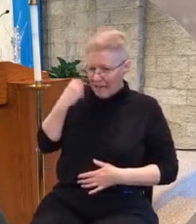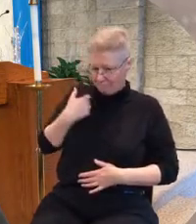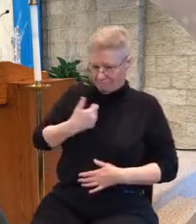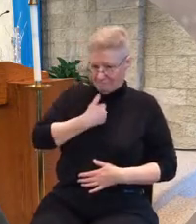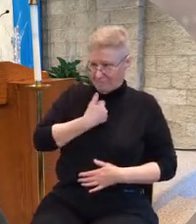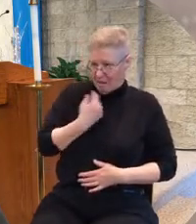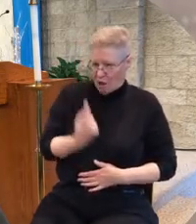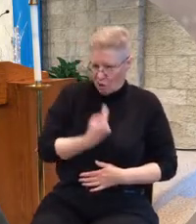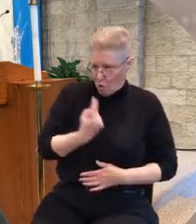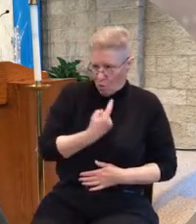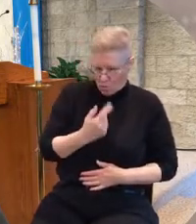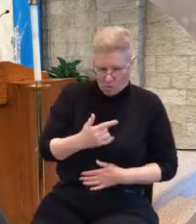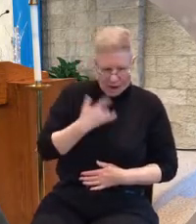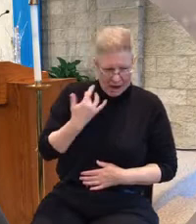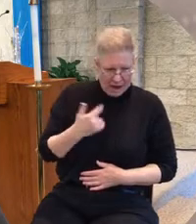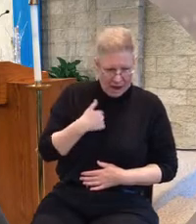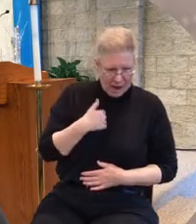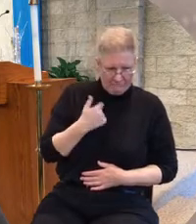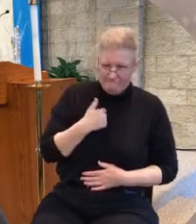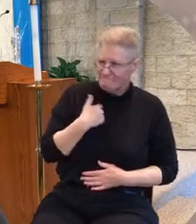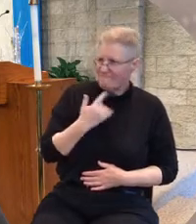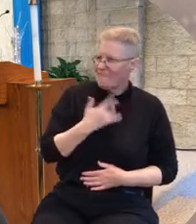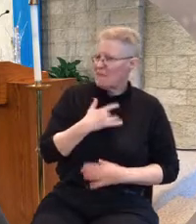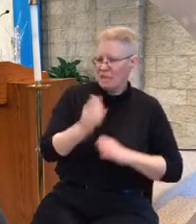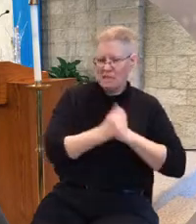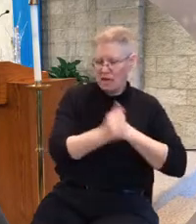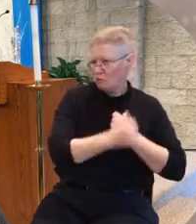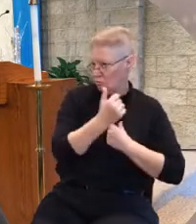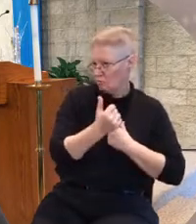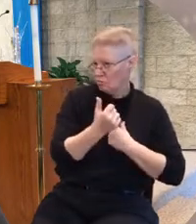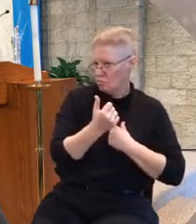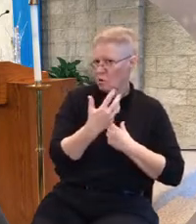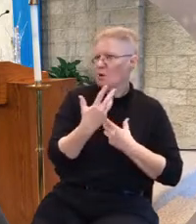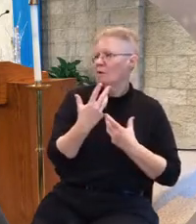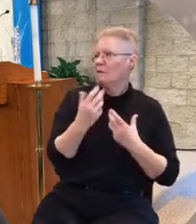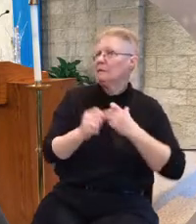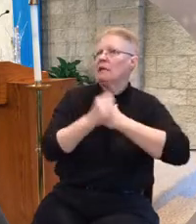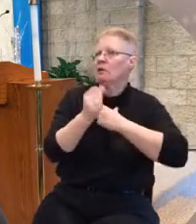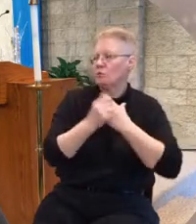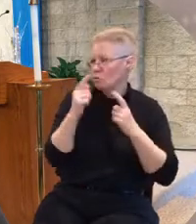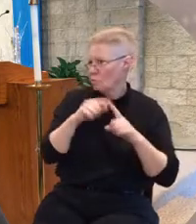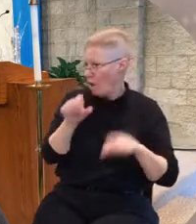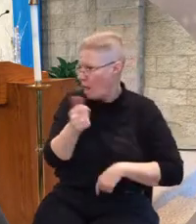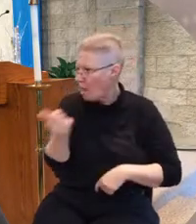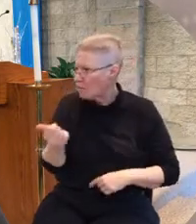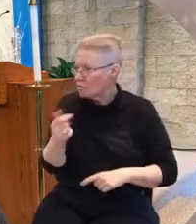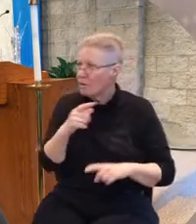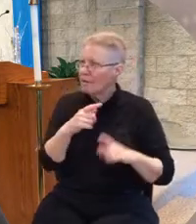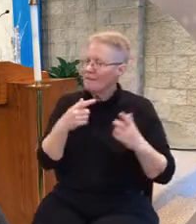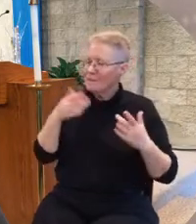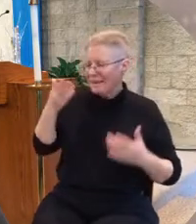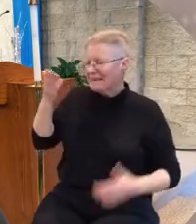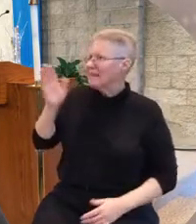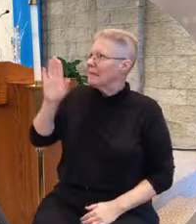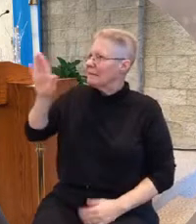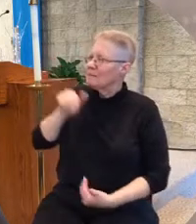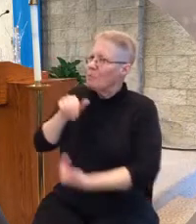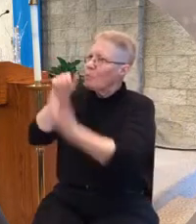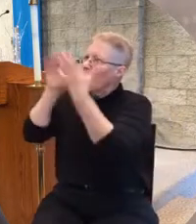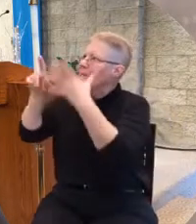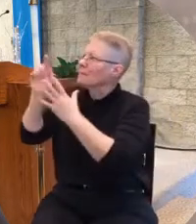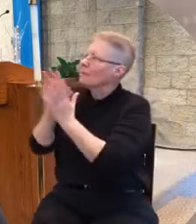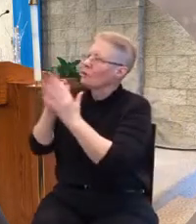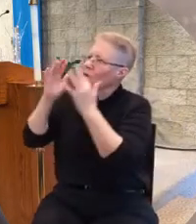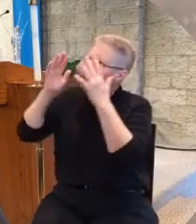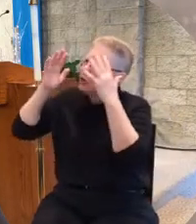I am so convinced. I feel this presence. I watch this presence. I glorify this presence as my life. And I just break it down. I say, God,